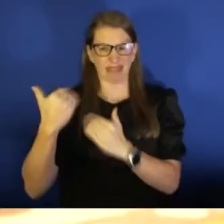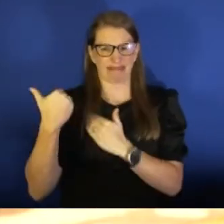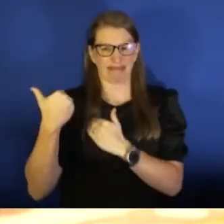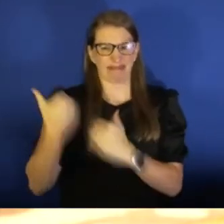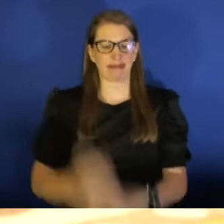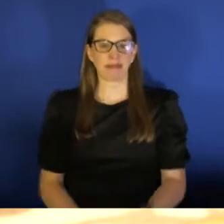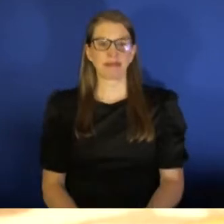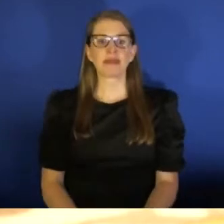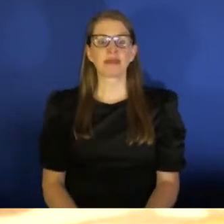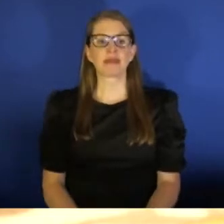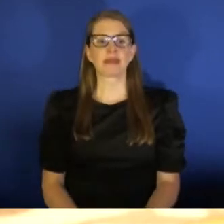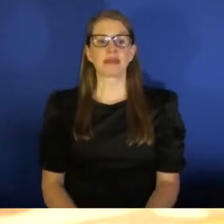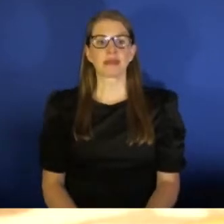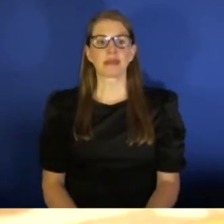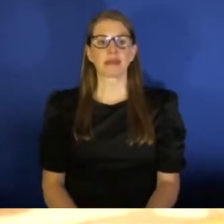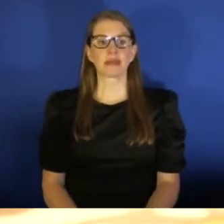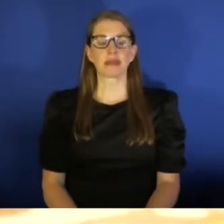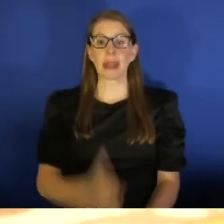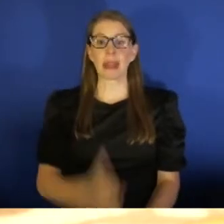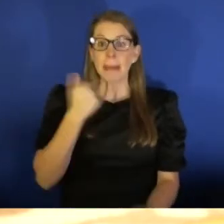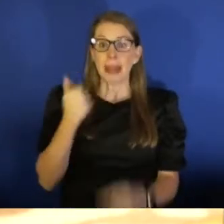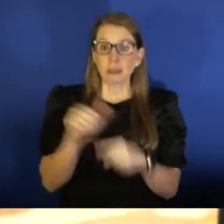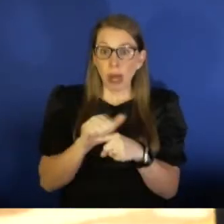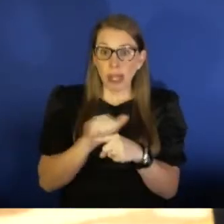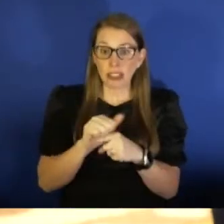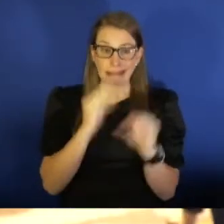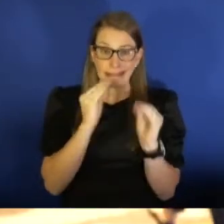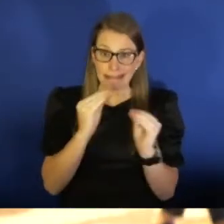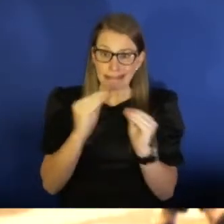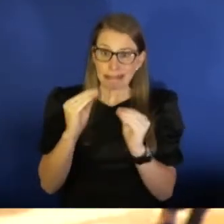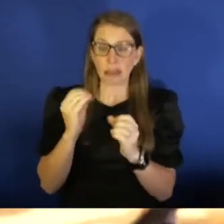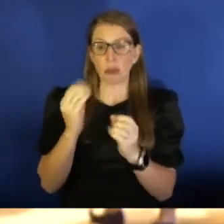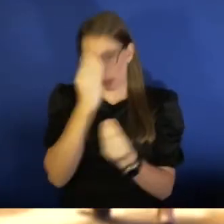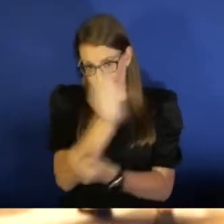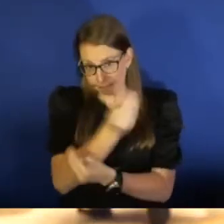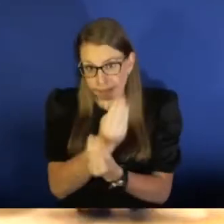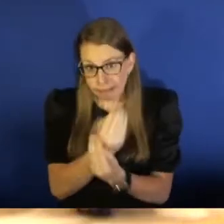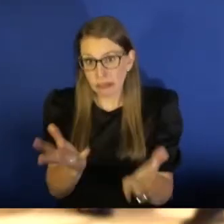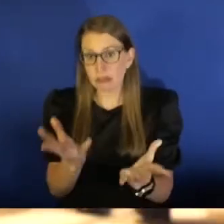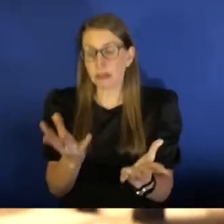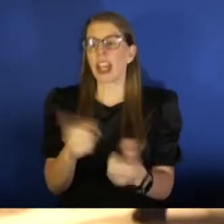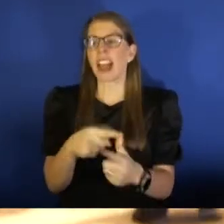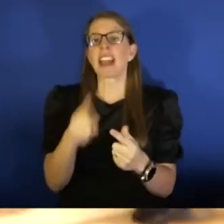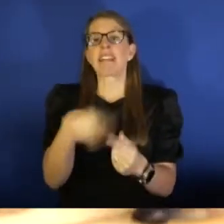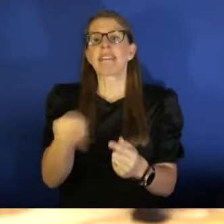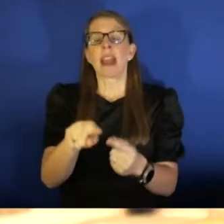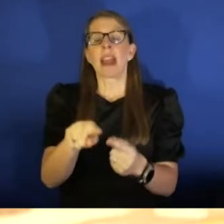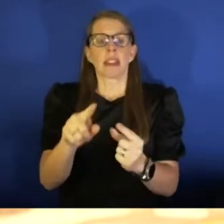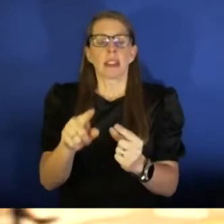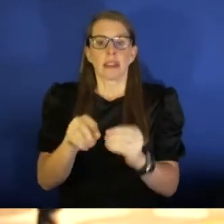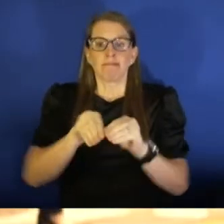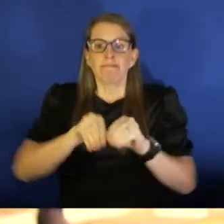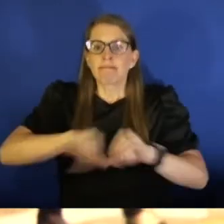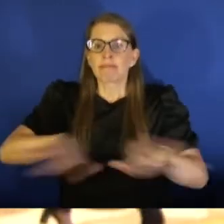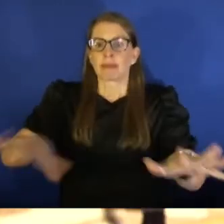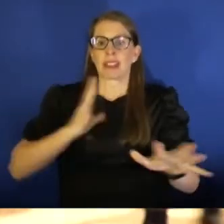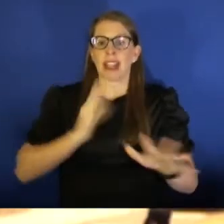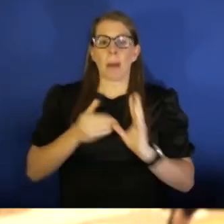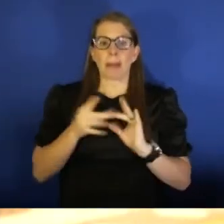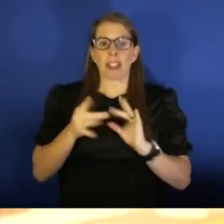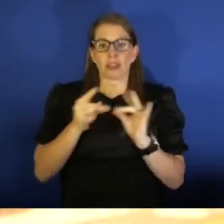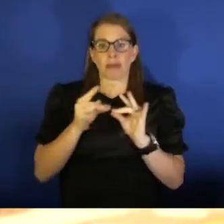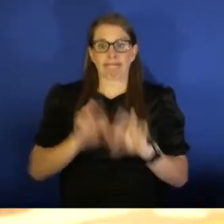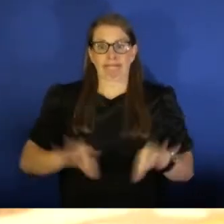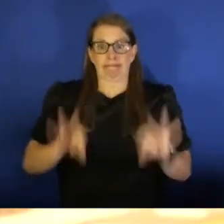try to share best practices and make sure that we do get our messages out there, because it's absolutely vital. You